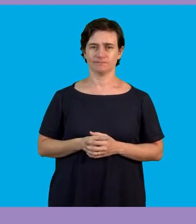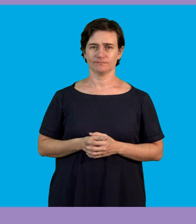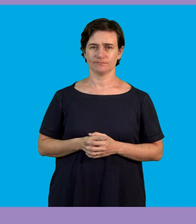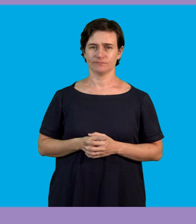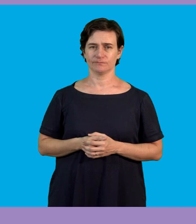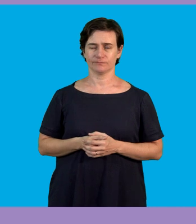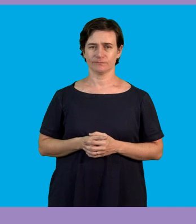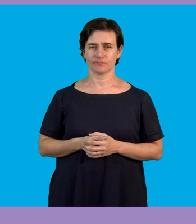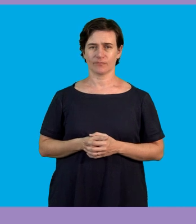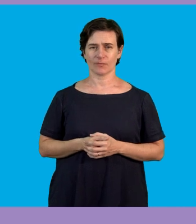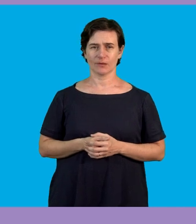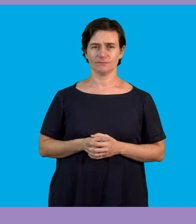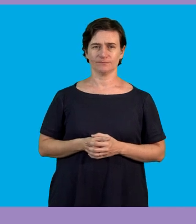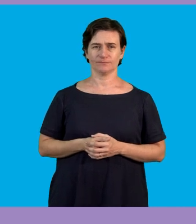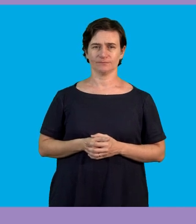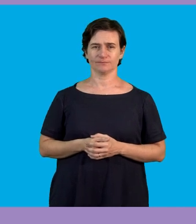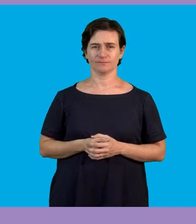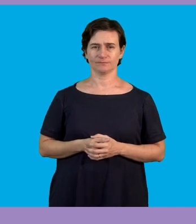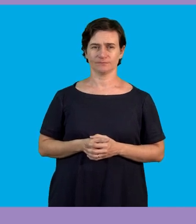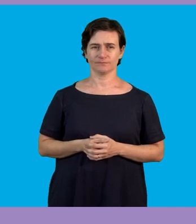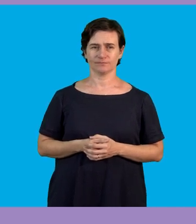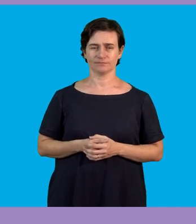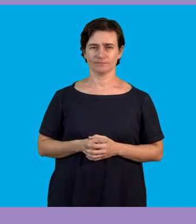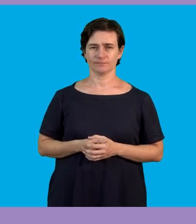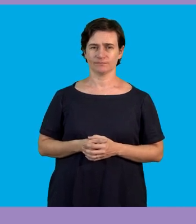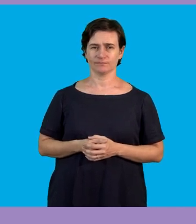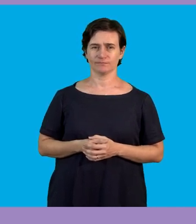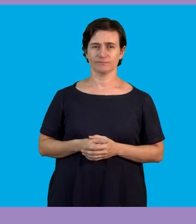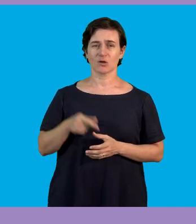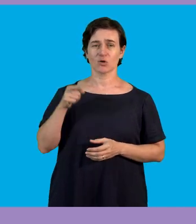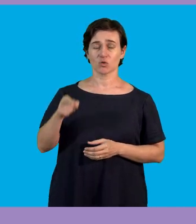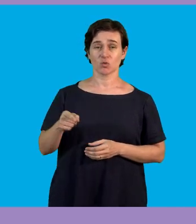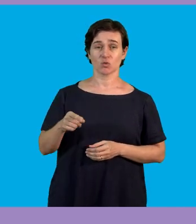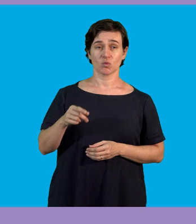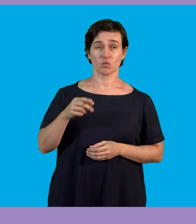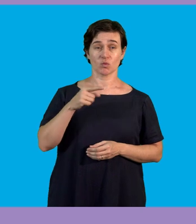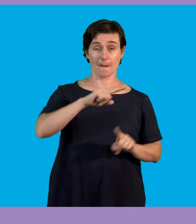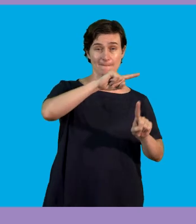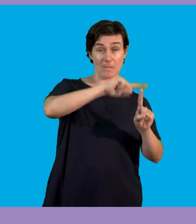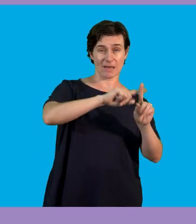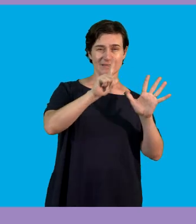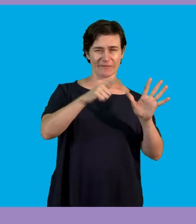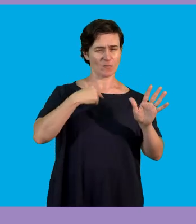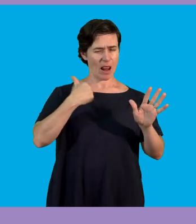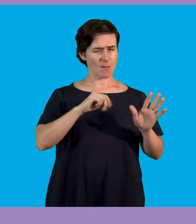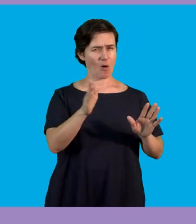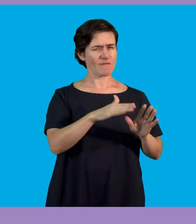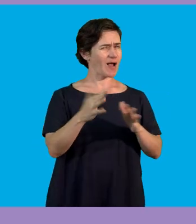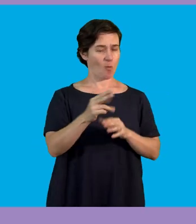how we are going to use that. 8x minus 5. The additive inverse of plus